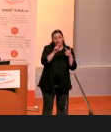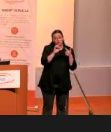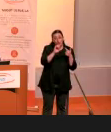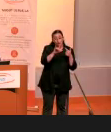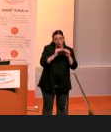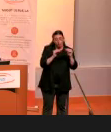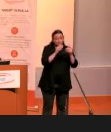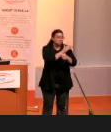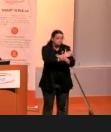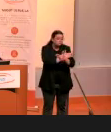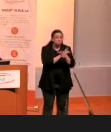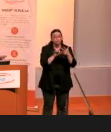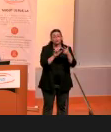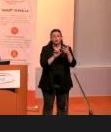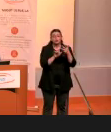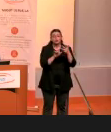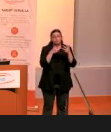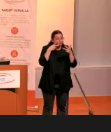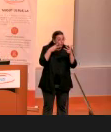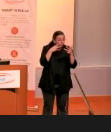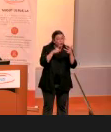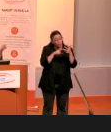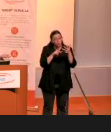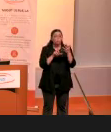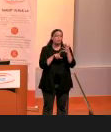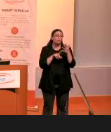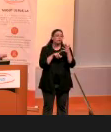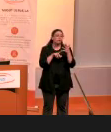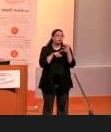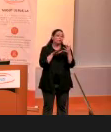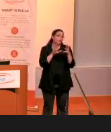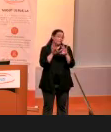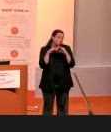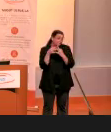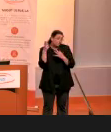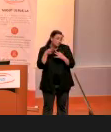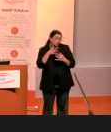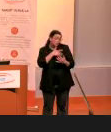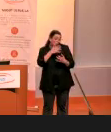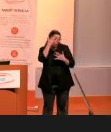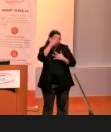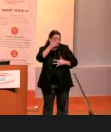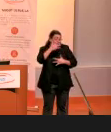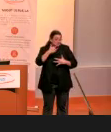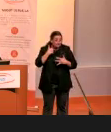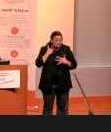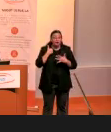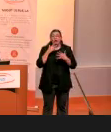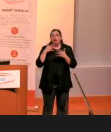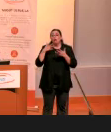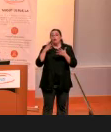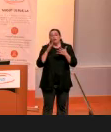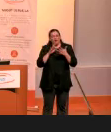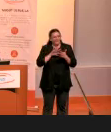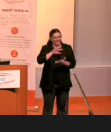pressure levels, whether or not you're a smoker, whether or not you have a family history of heart disease. And that can be used